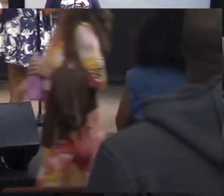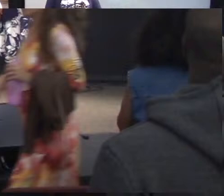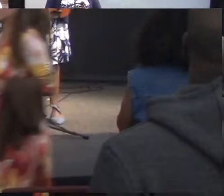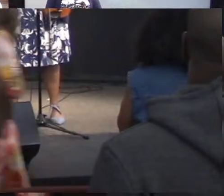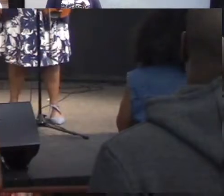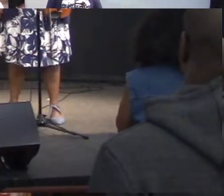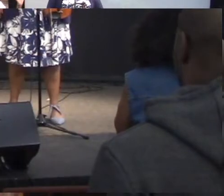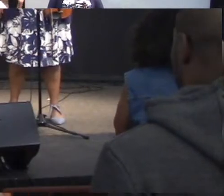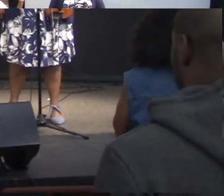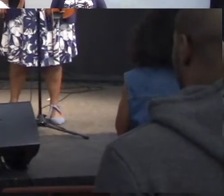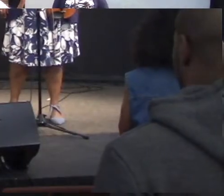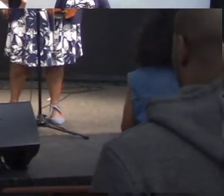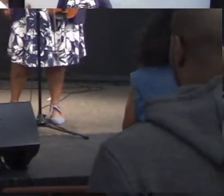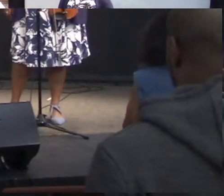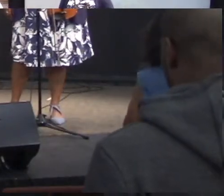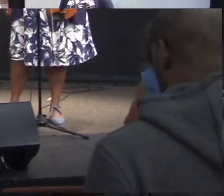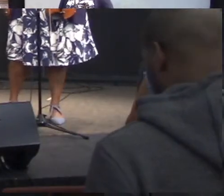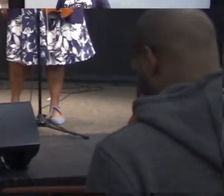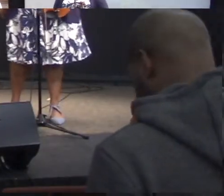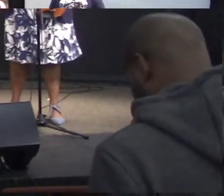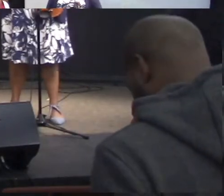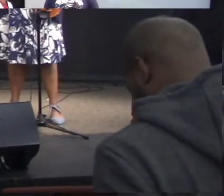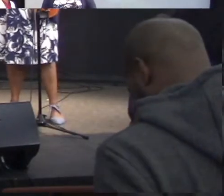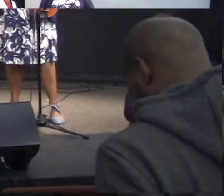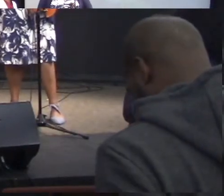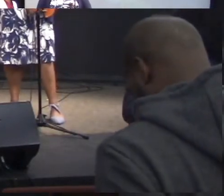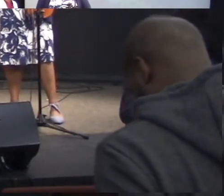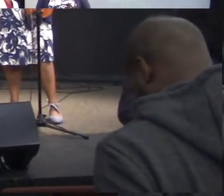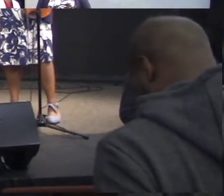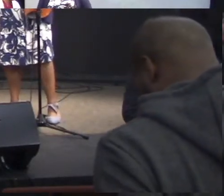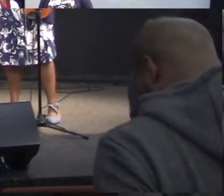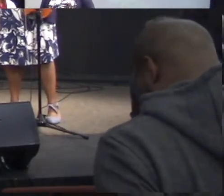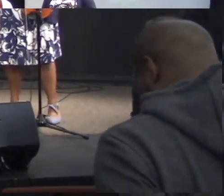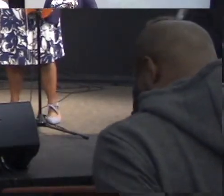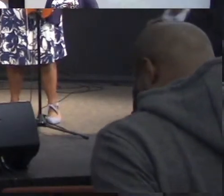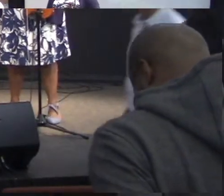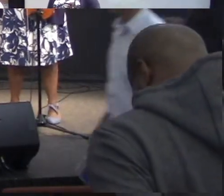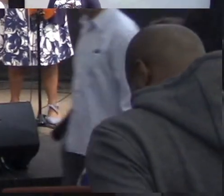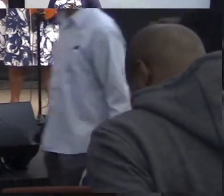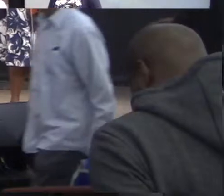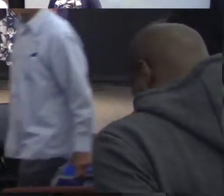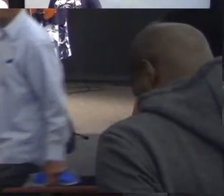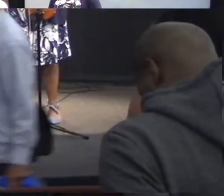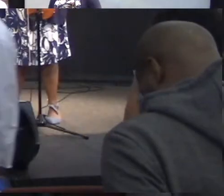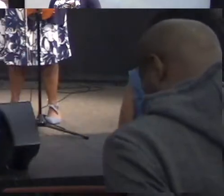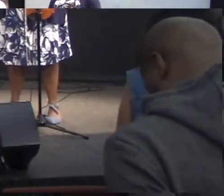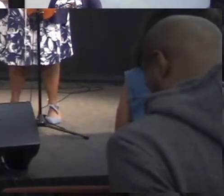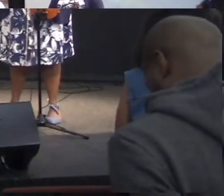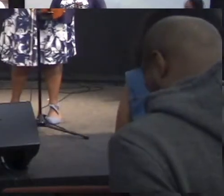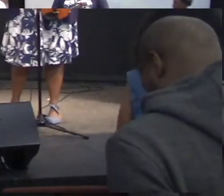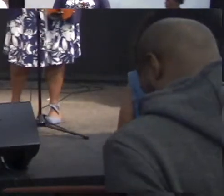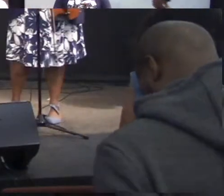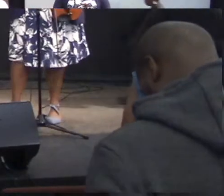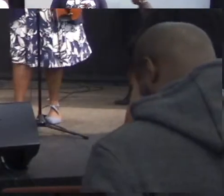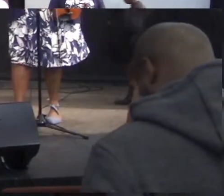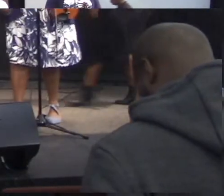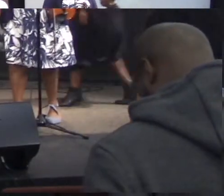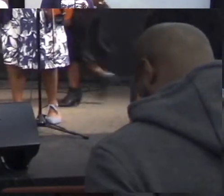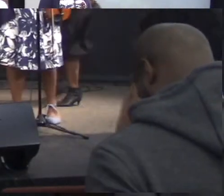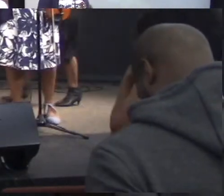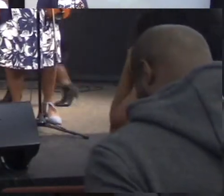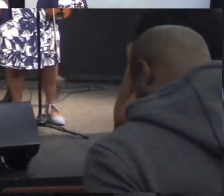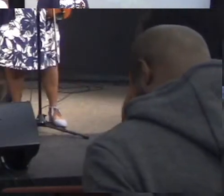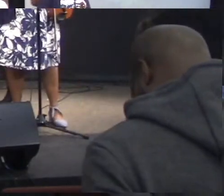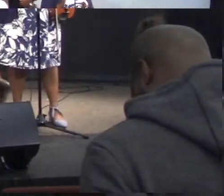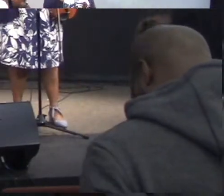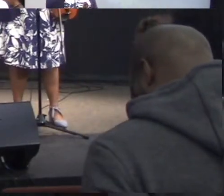did that intentionally. All right, we're gonna say a prayer here and get started. Heavenly Father God, so grateful to be here.